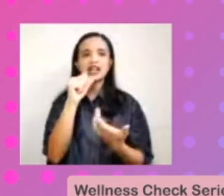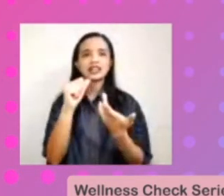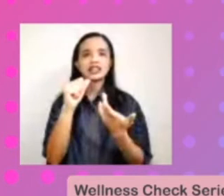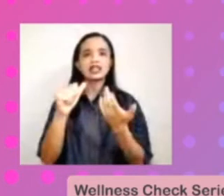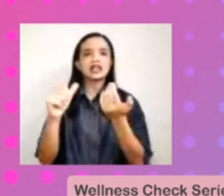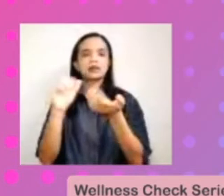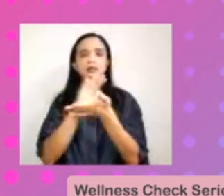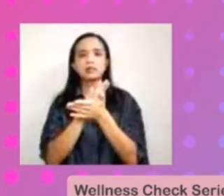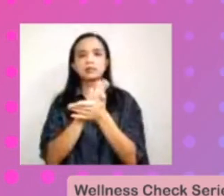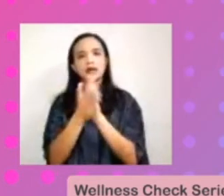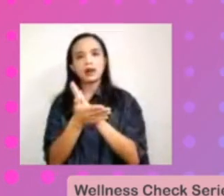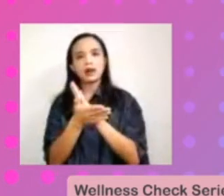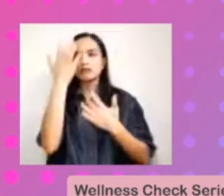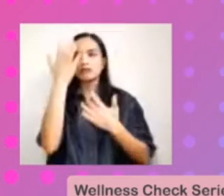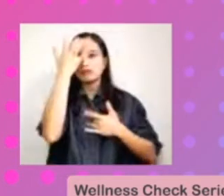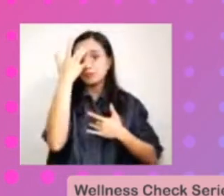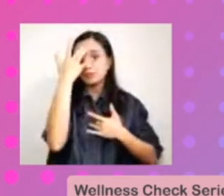difficult times.